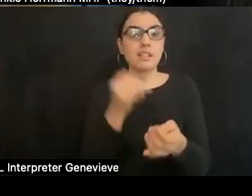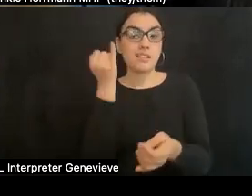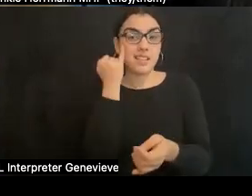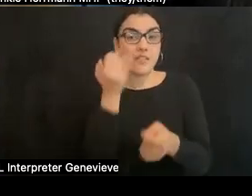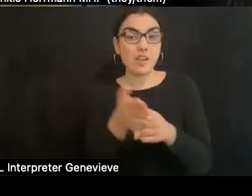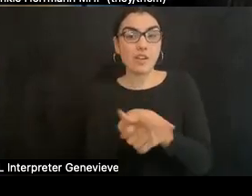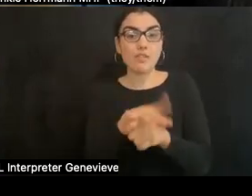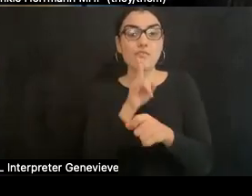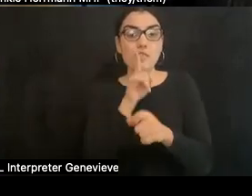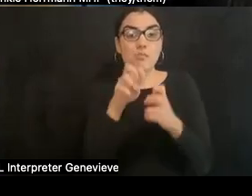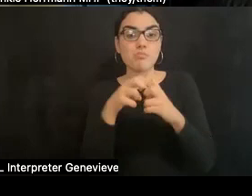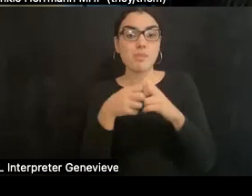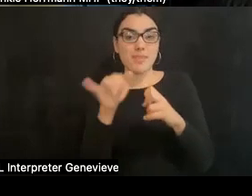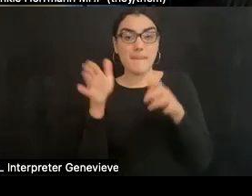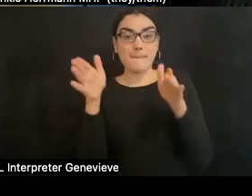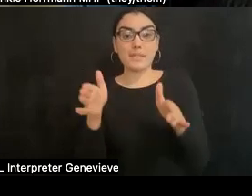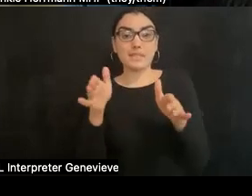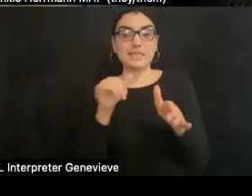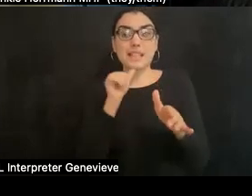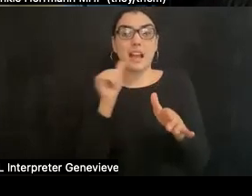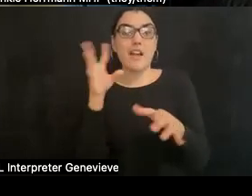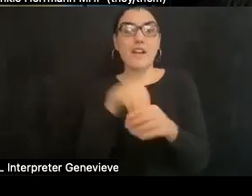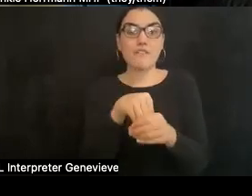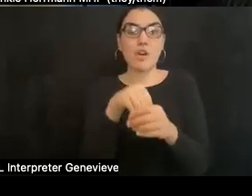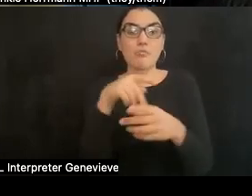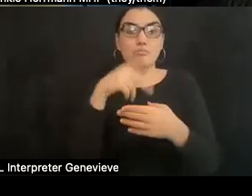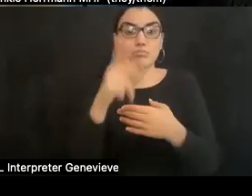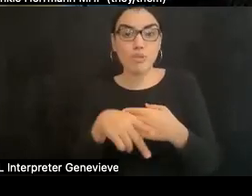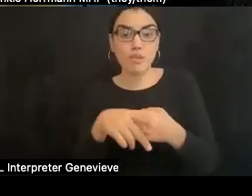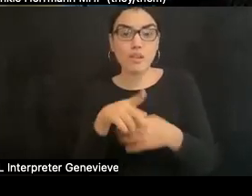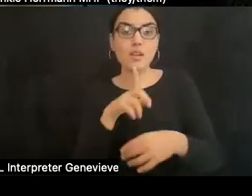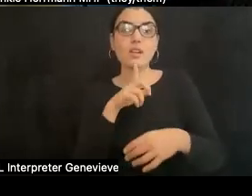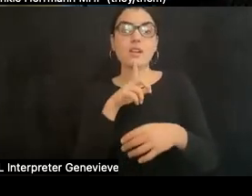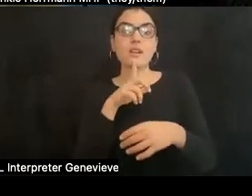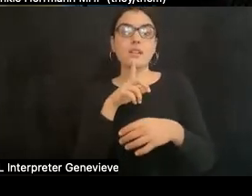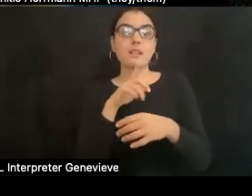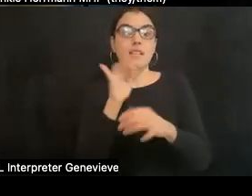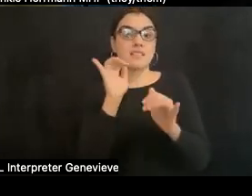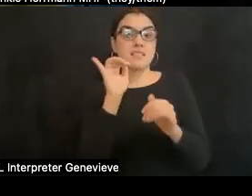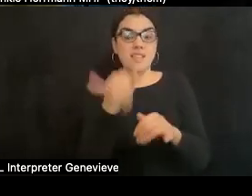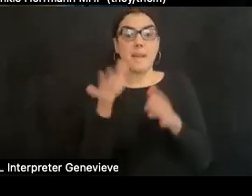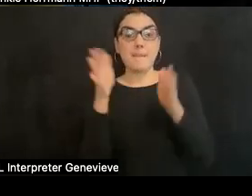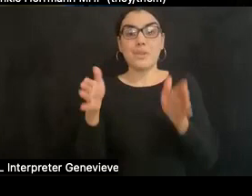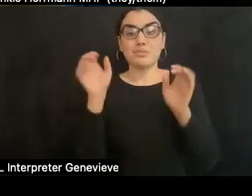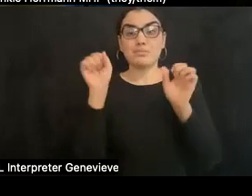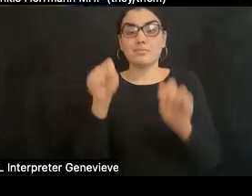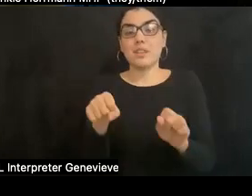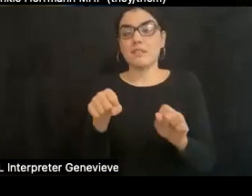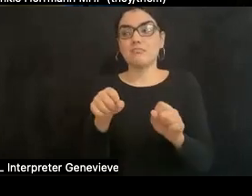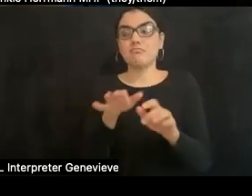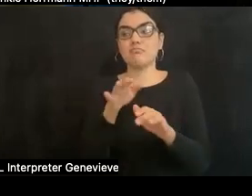and the issue is simply that that person is outside of network, then there's some steps that individual can take um,